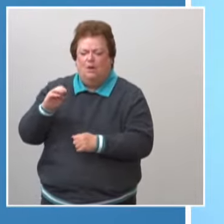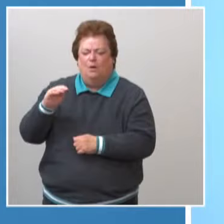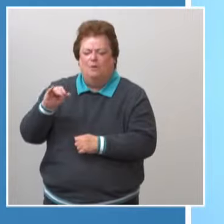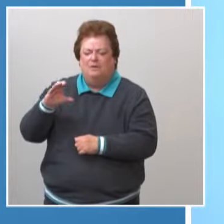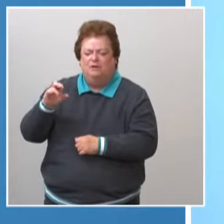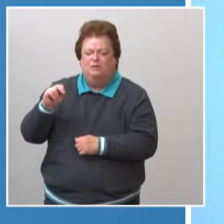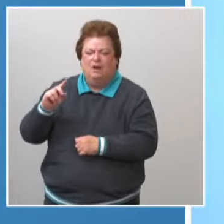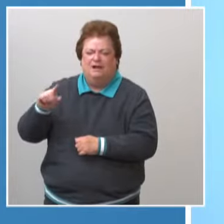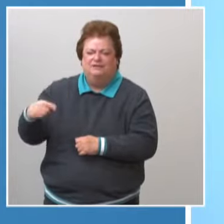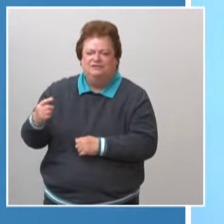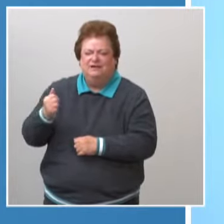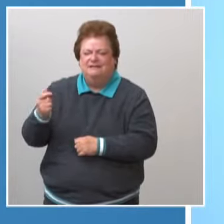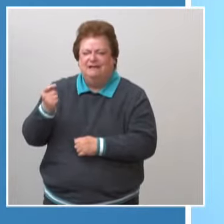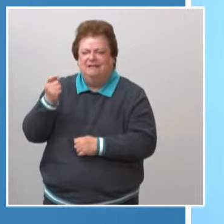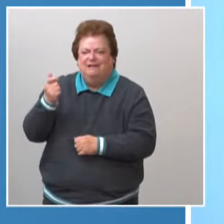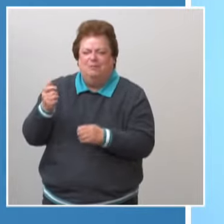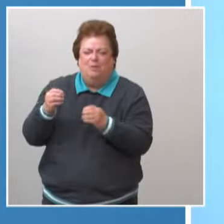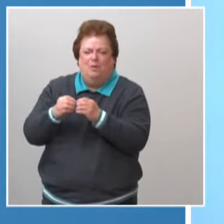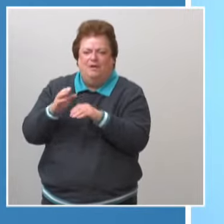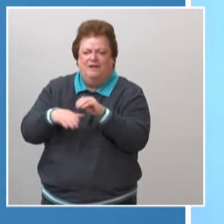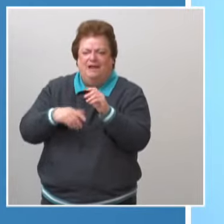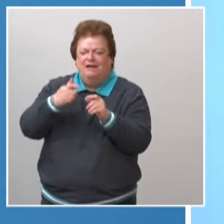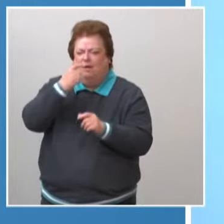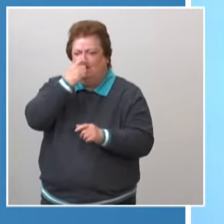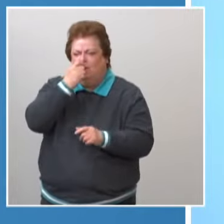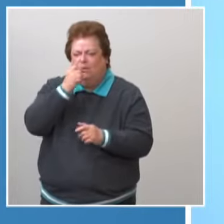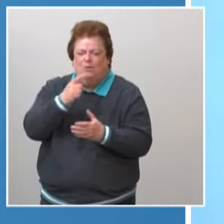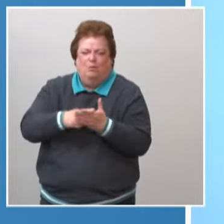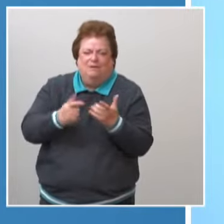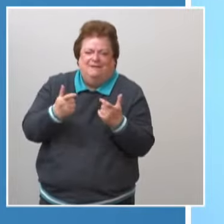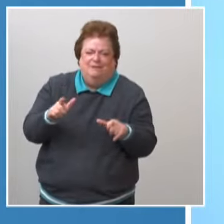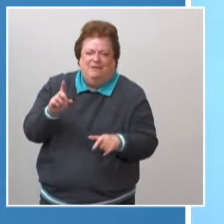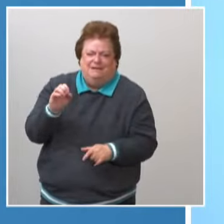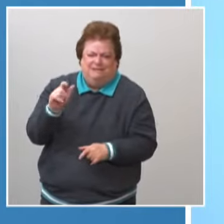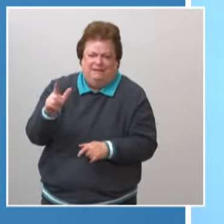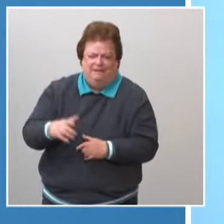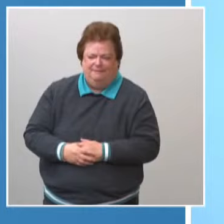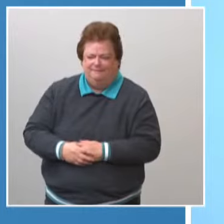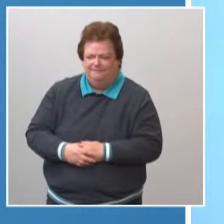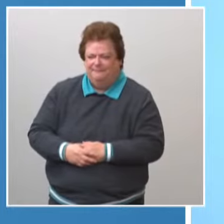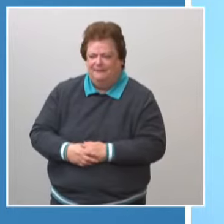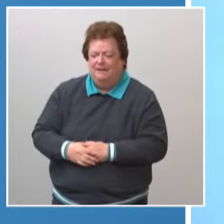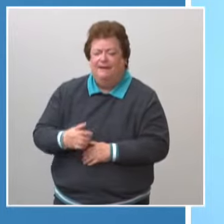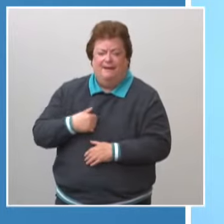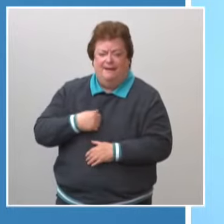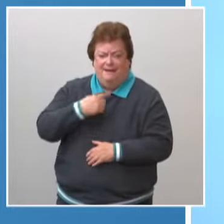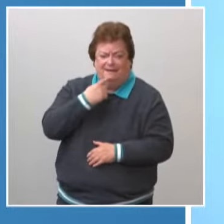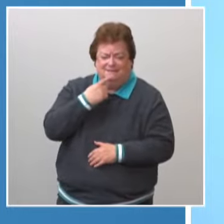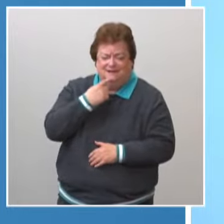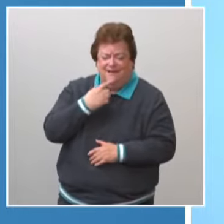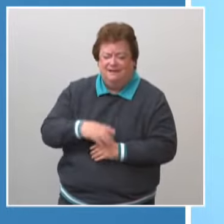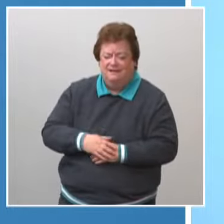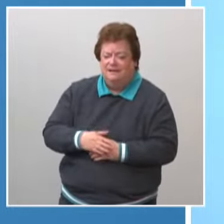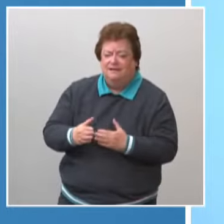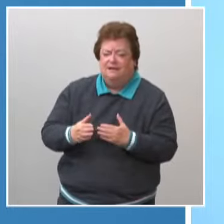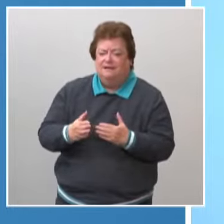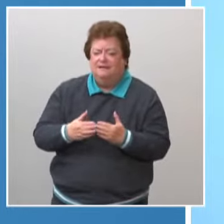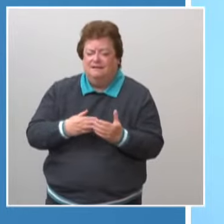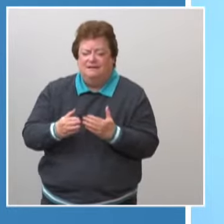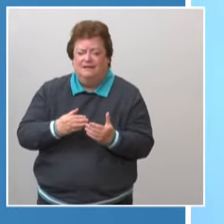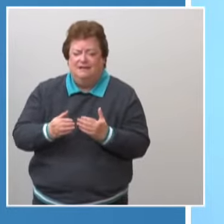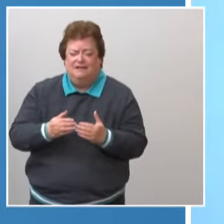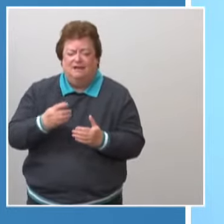essentially just a little bit more than a cold. What's the big deal? And I'll just say that despite the fact that